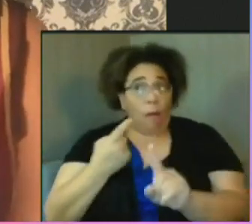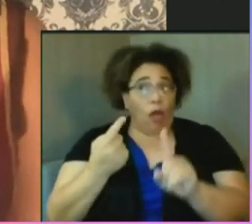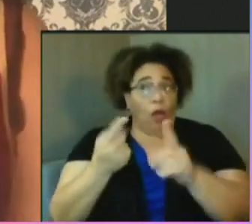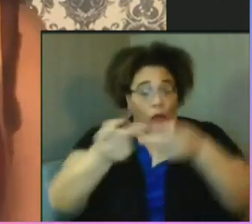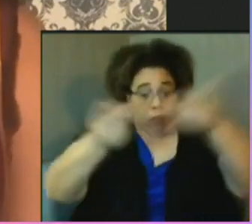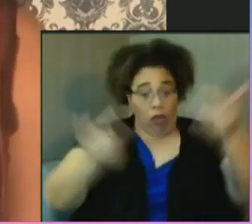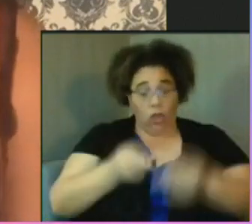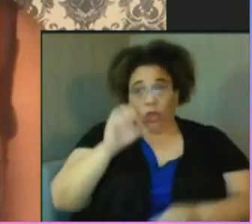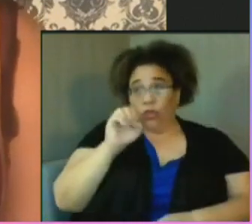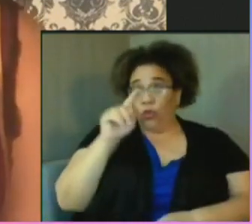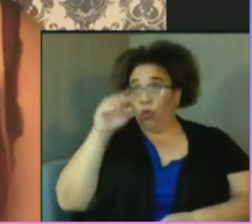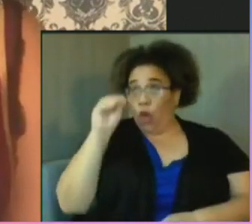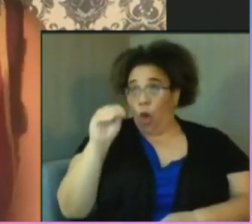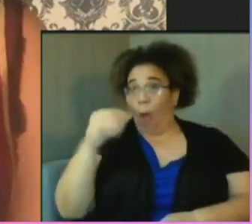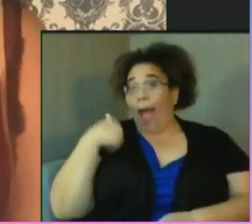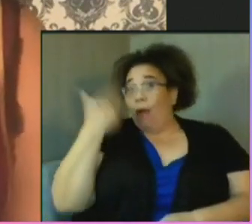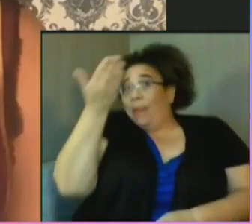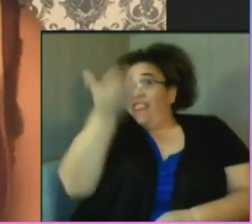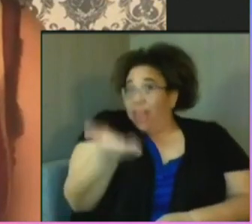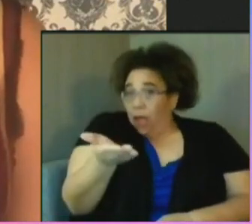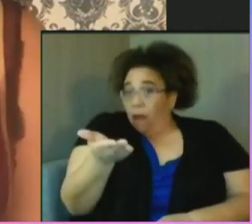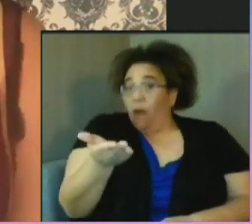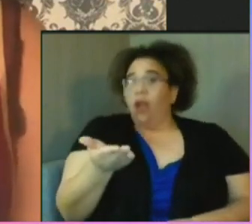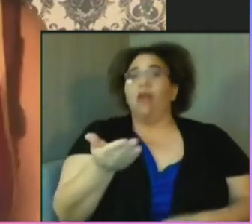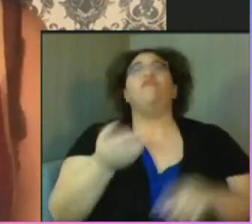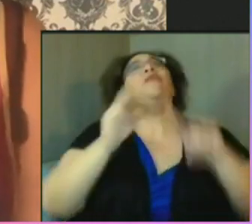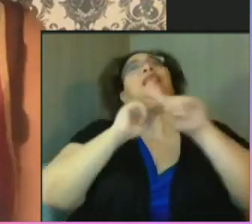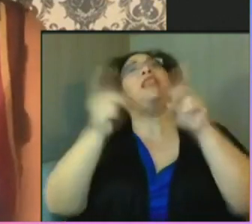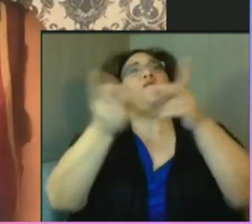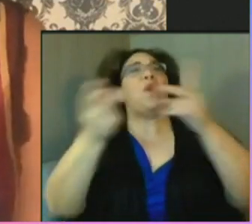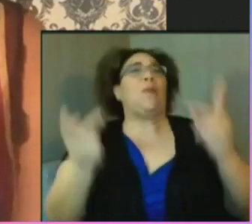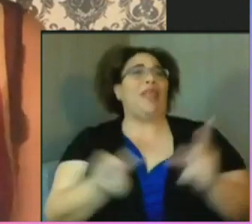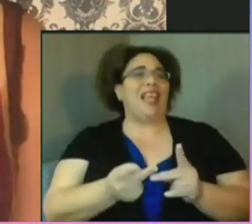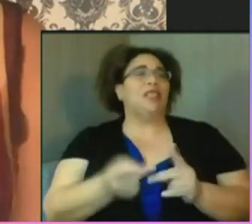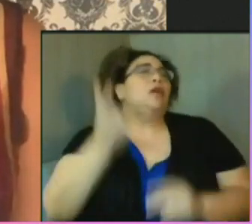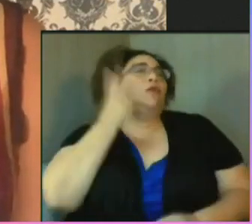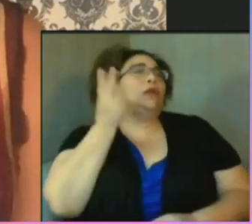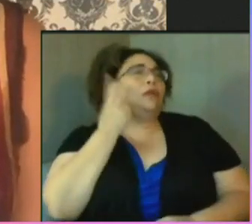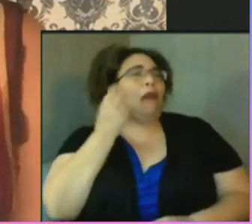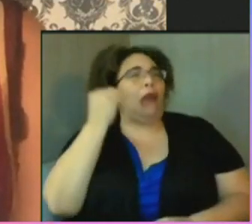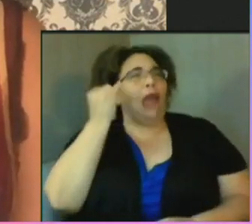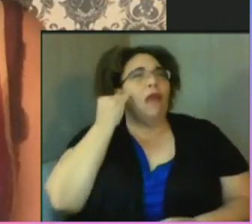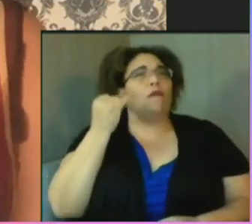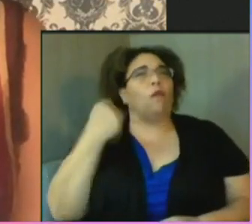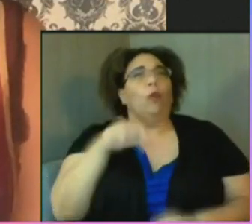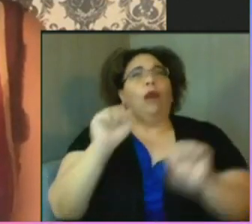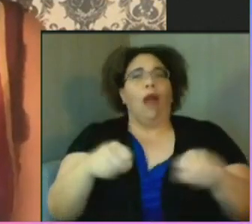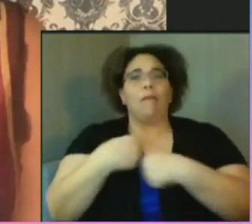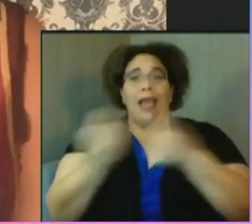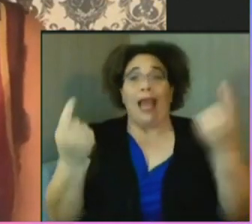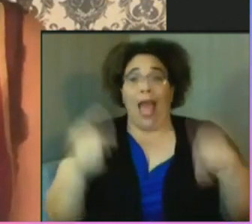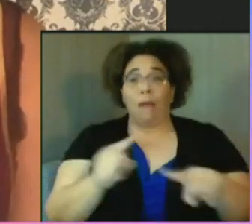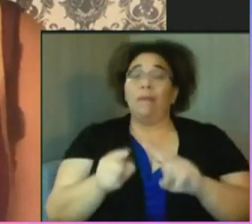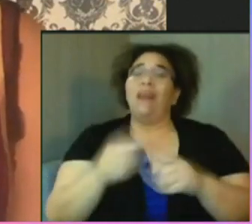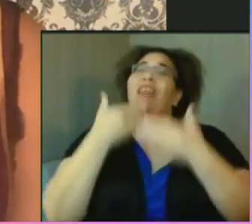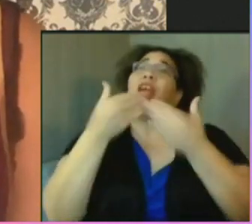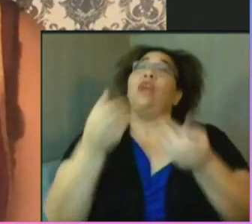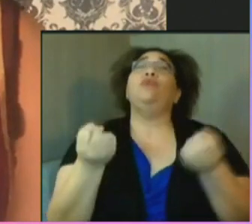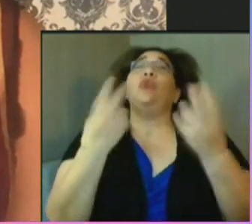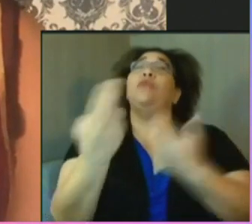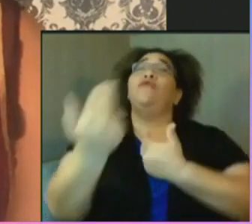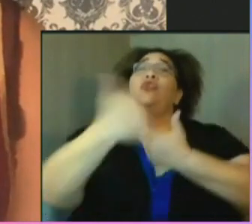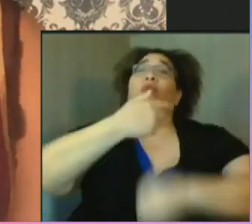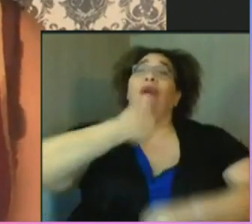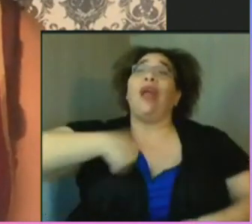guys probably won't be there, but I'll be in the studio in a different place. We'll see whether or not we can make that happen. But again, thank you so much for joining